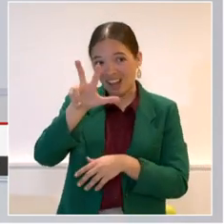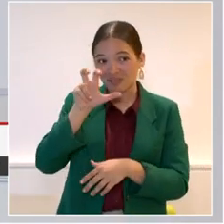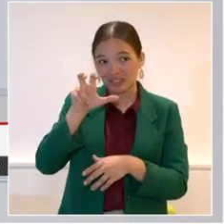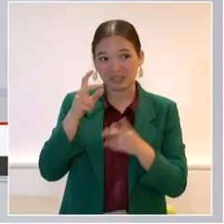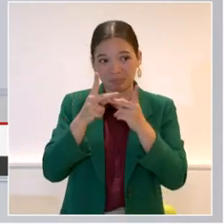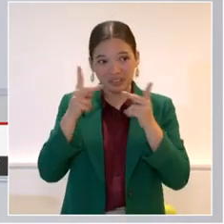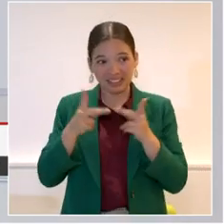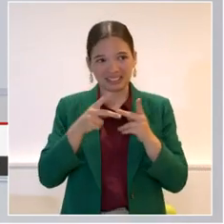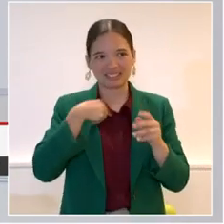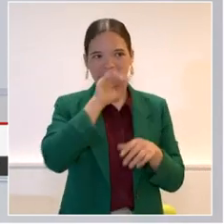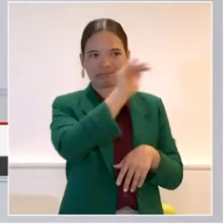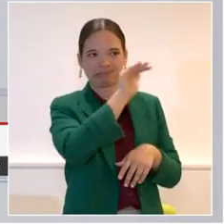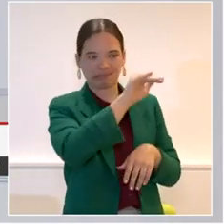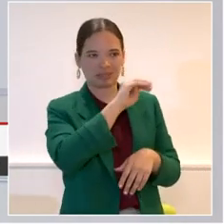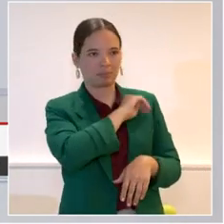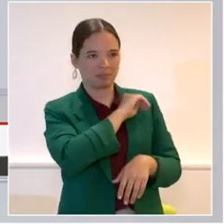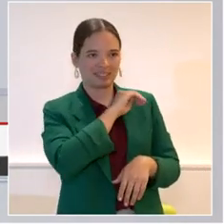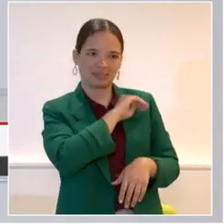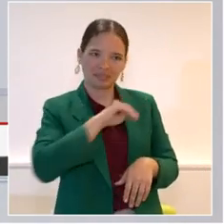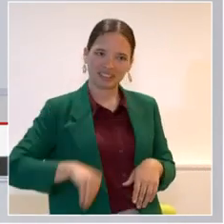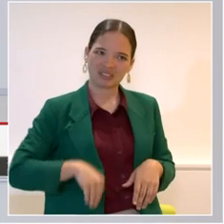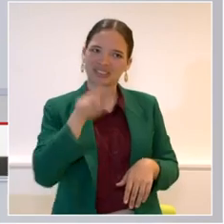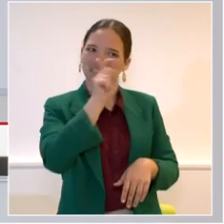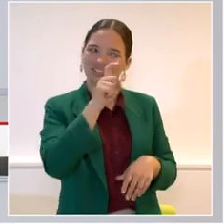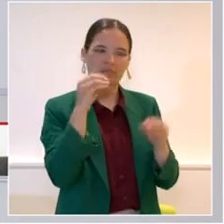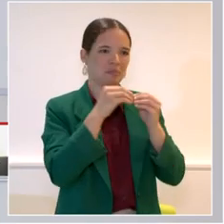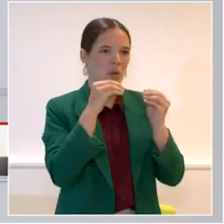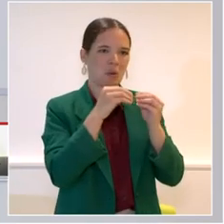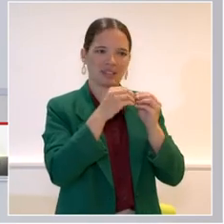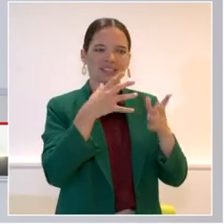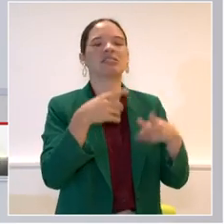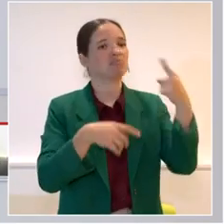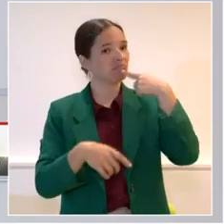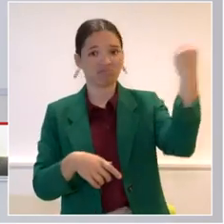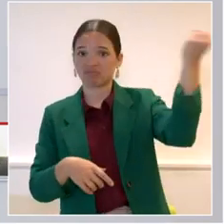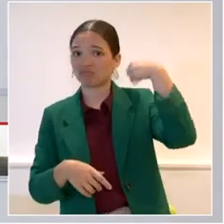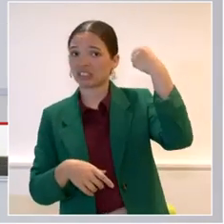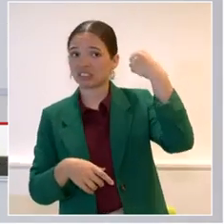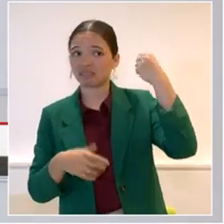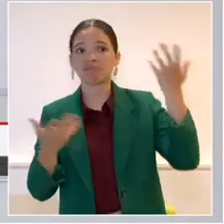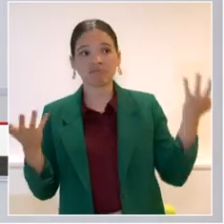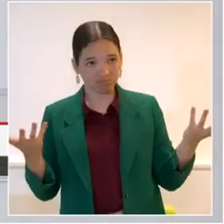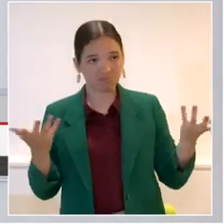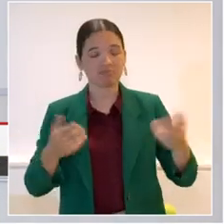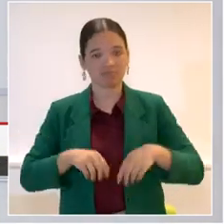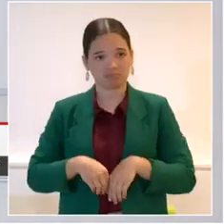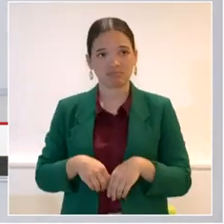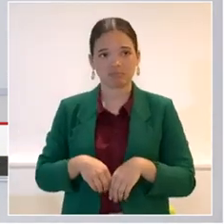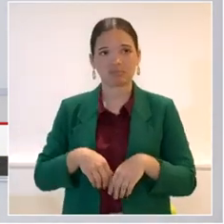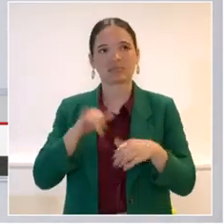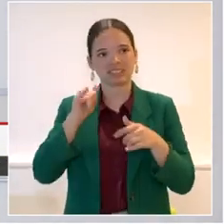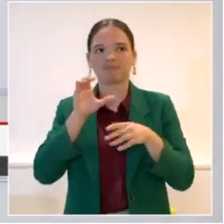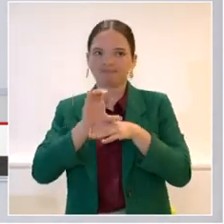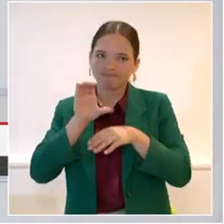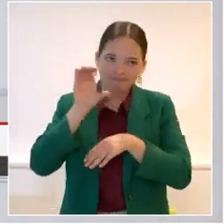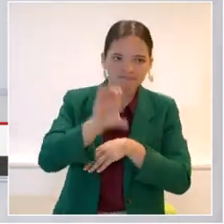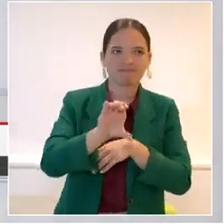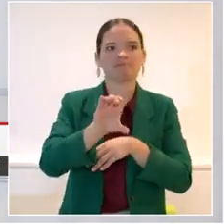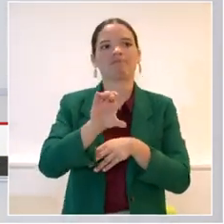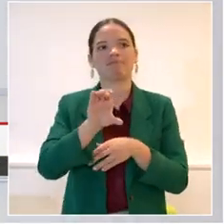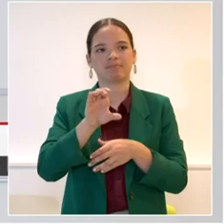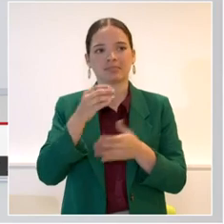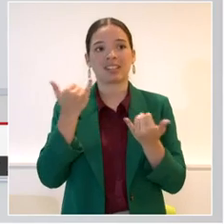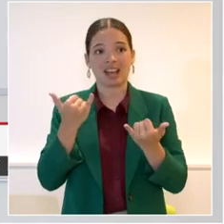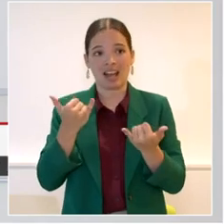and said, let's go bigger, that she said yes, that we're gonna make a bigger investment and we are gonna work now instead of with